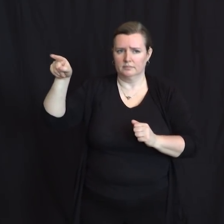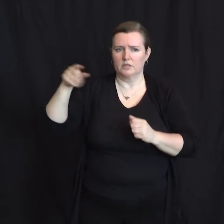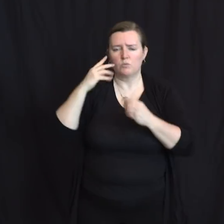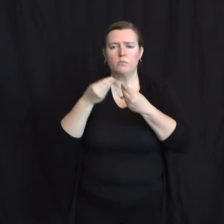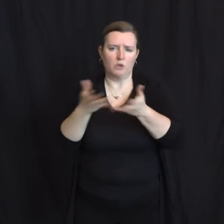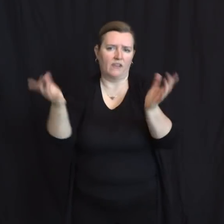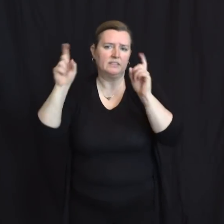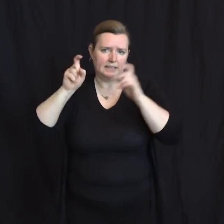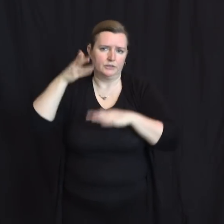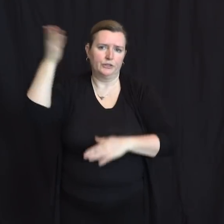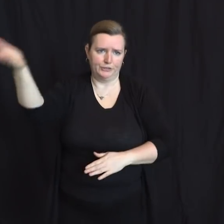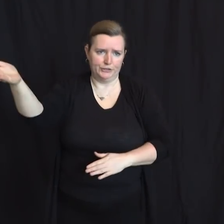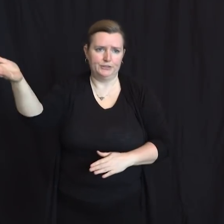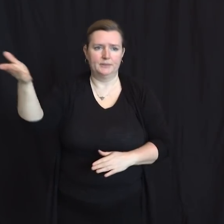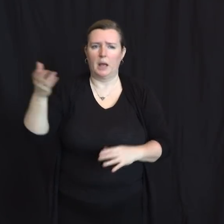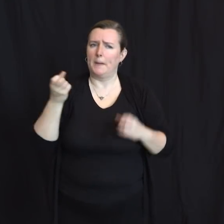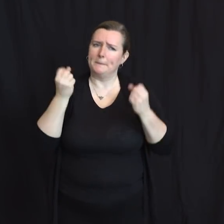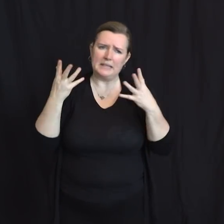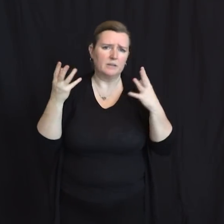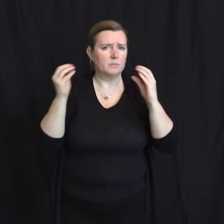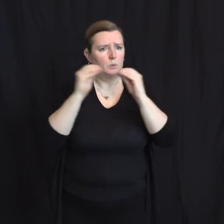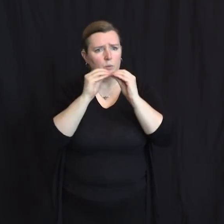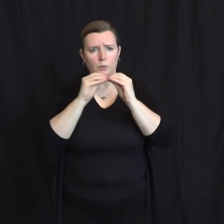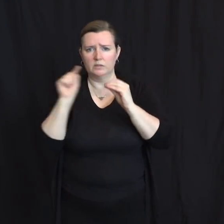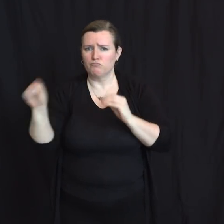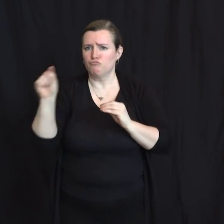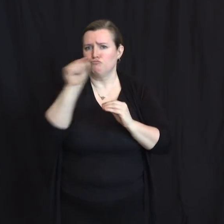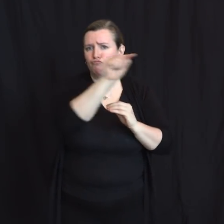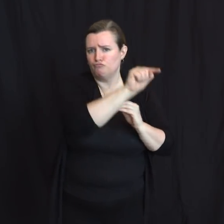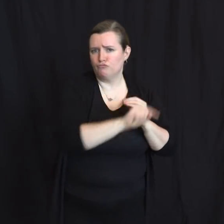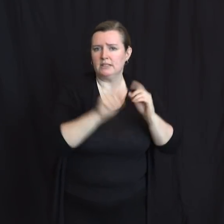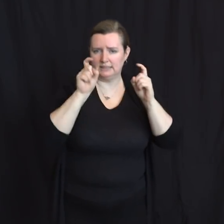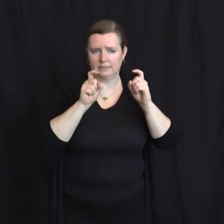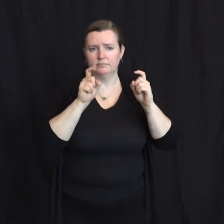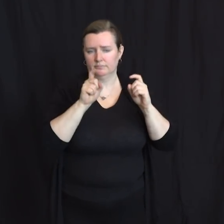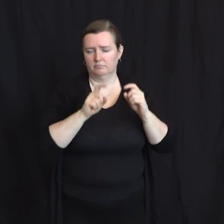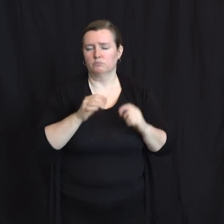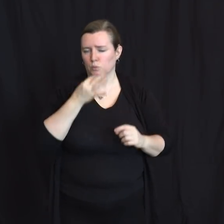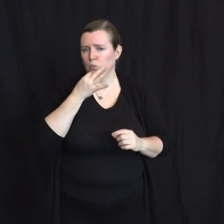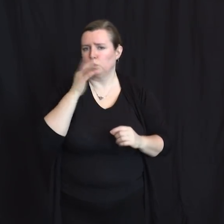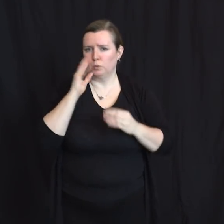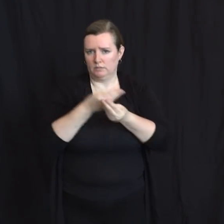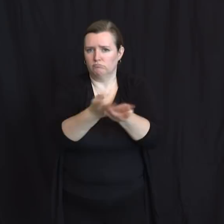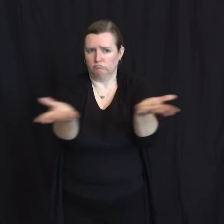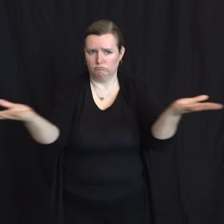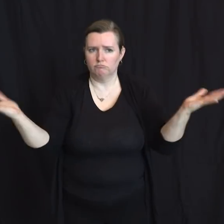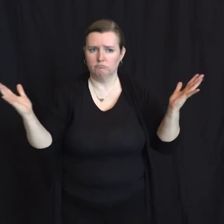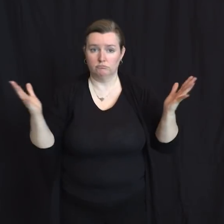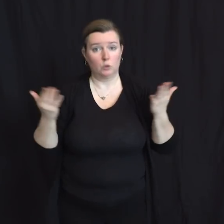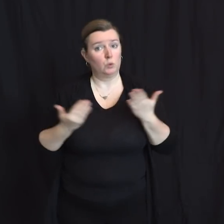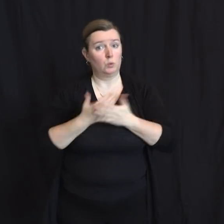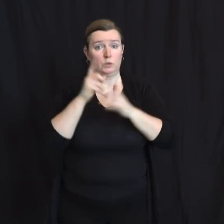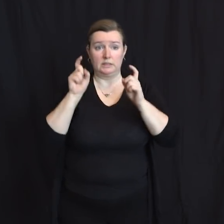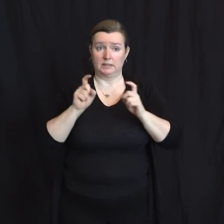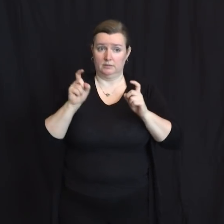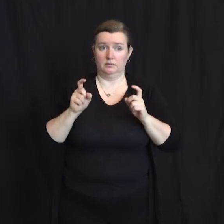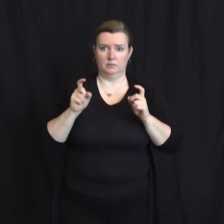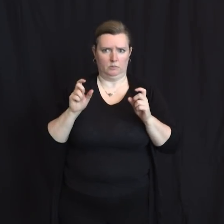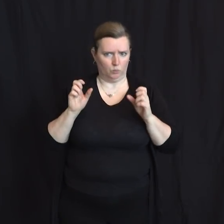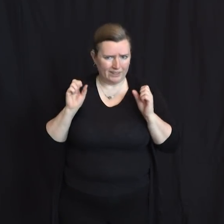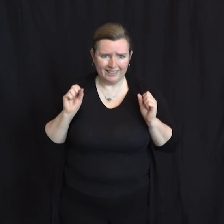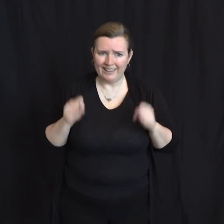And many, many more initiatives are underway. With this new testing, we can